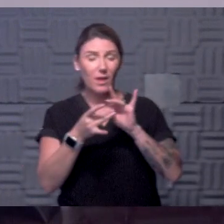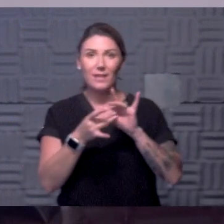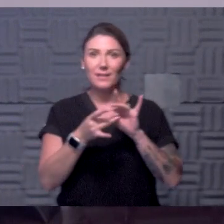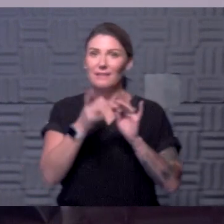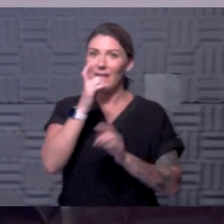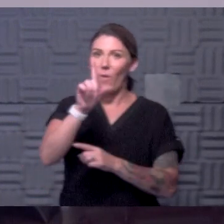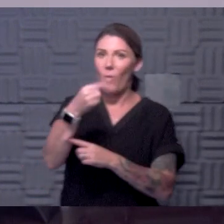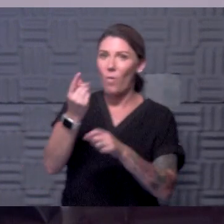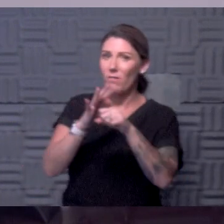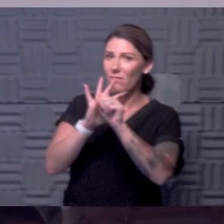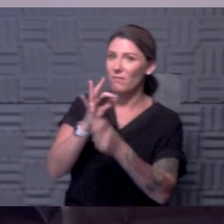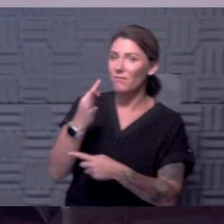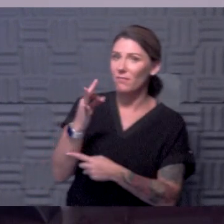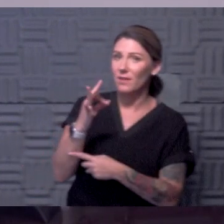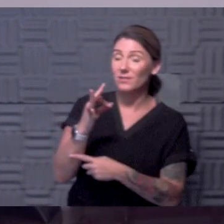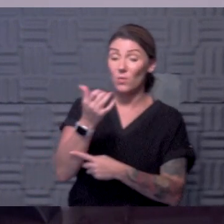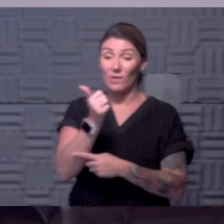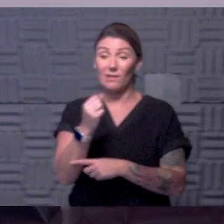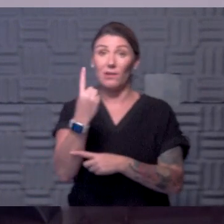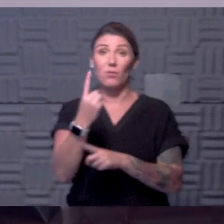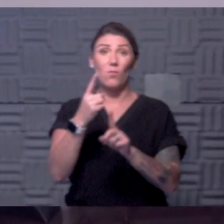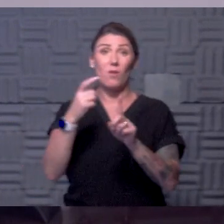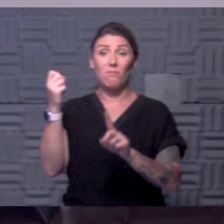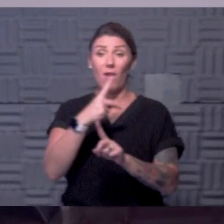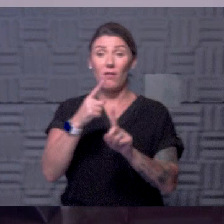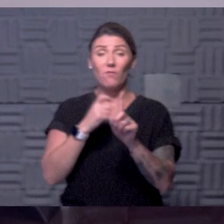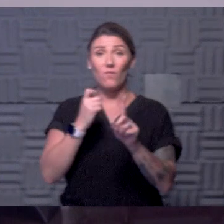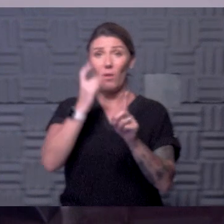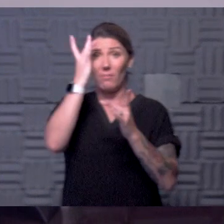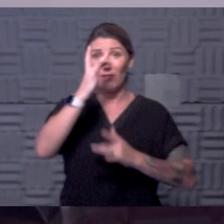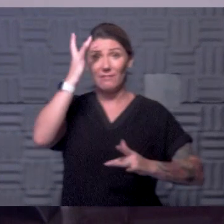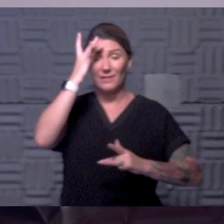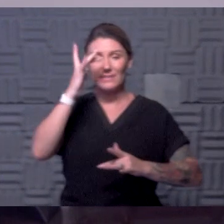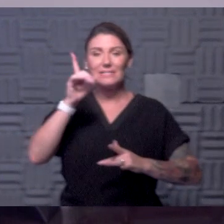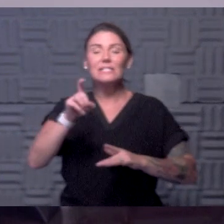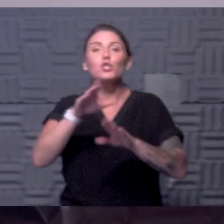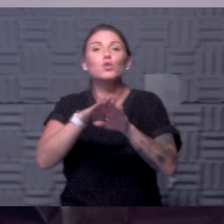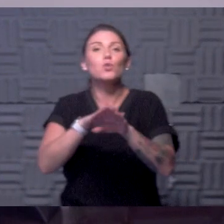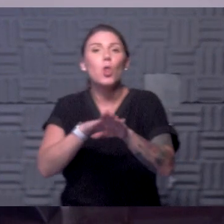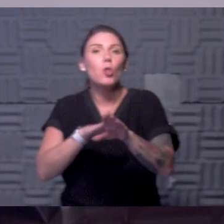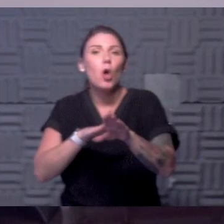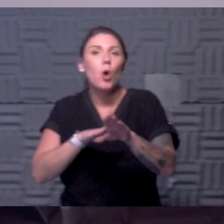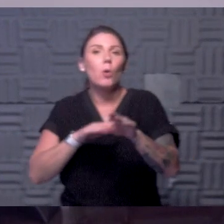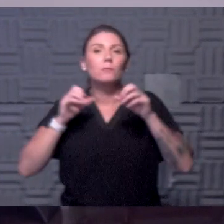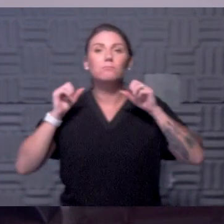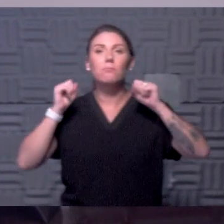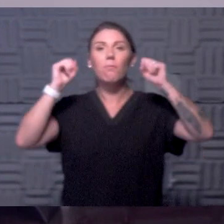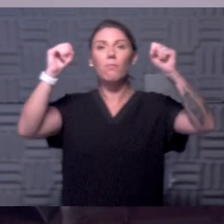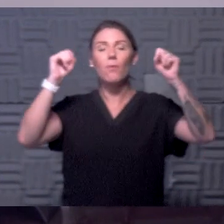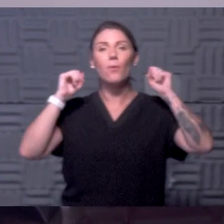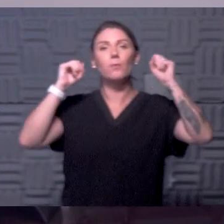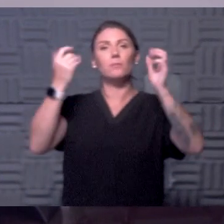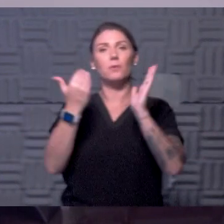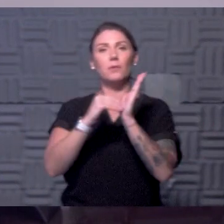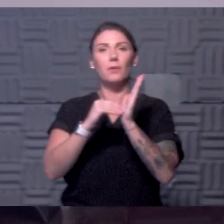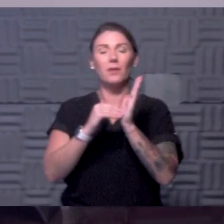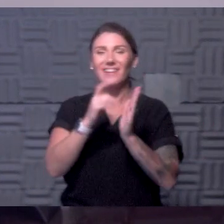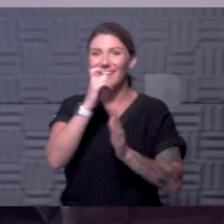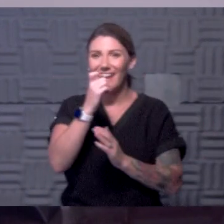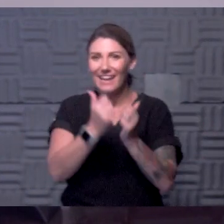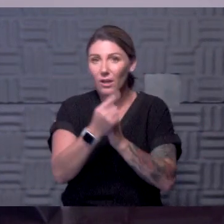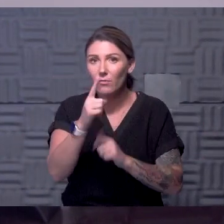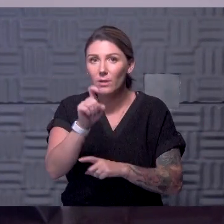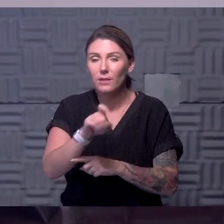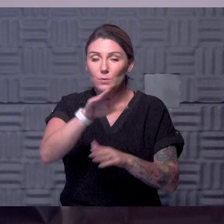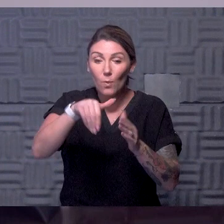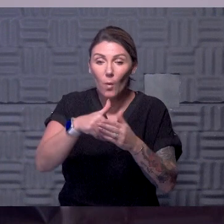So anybody coming back from illness needs to slowly ramp up their exercise again. And not everybody needs all the tests.